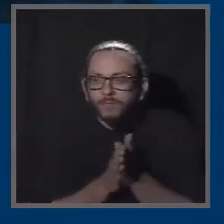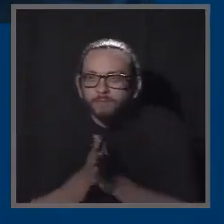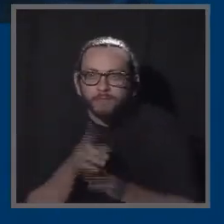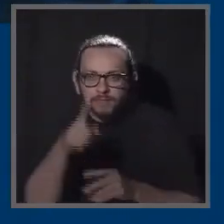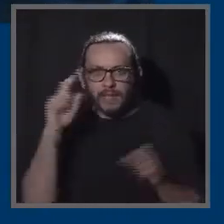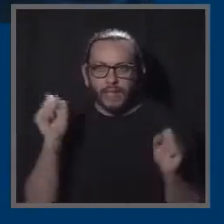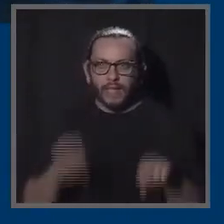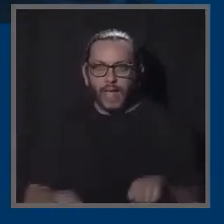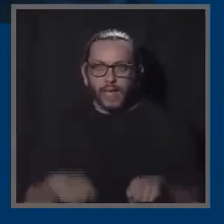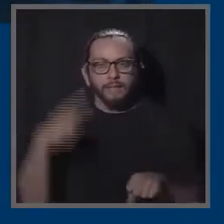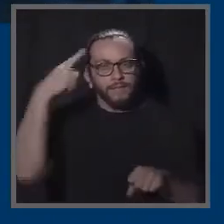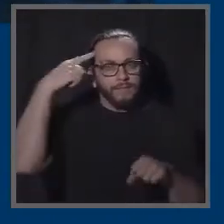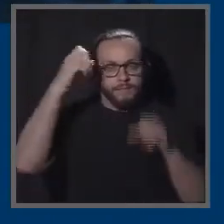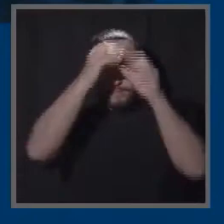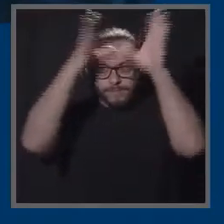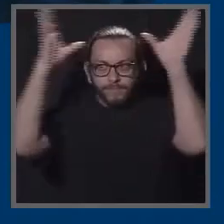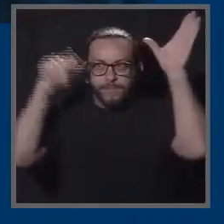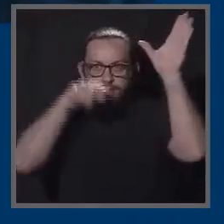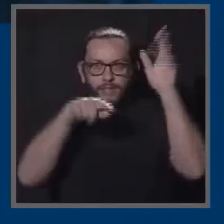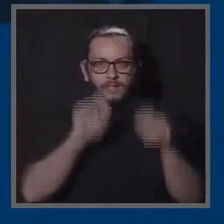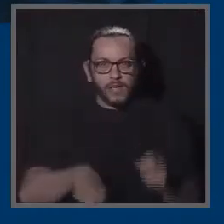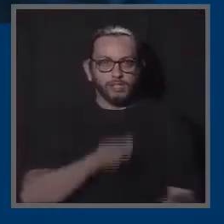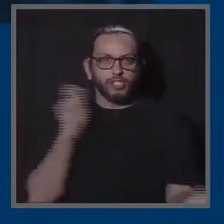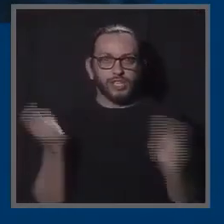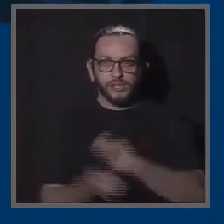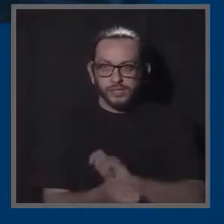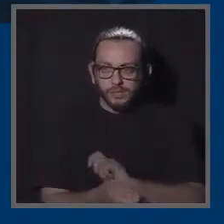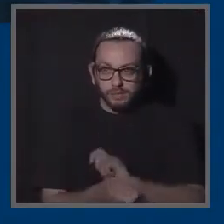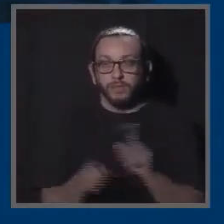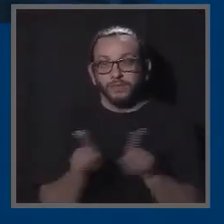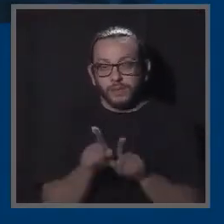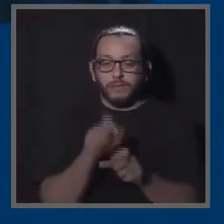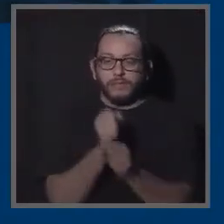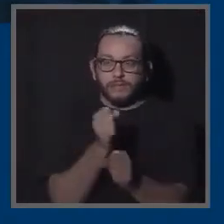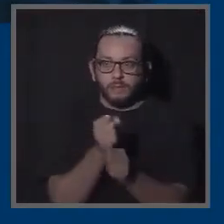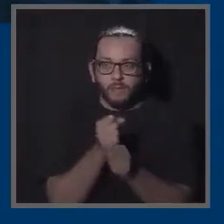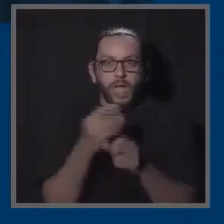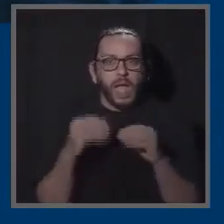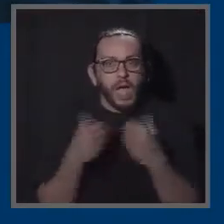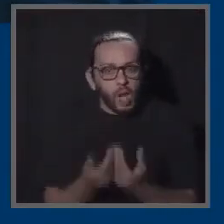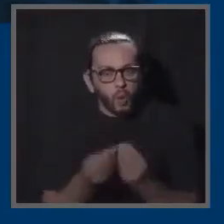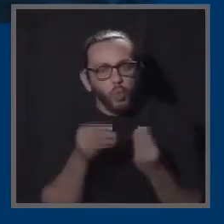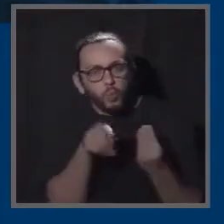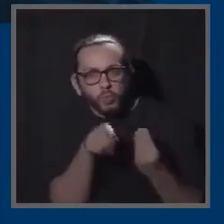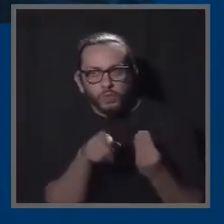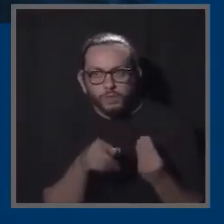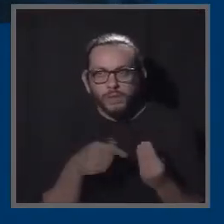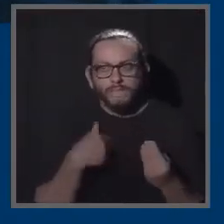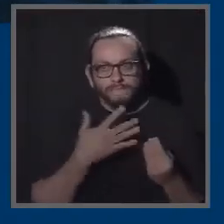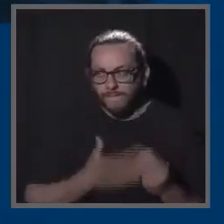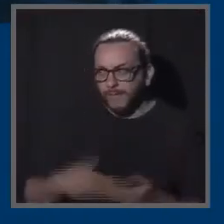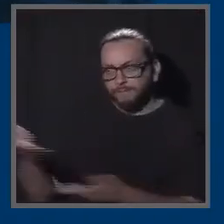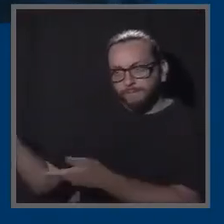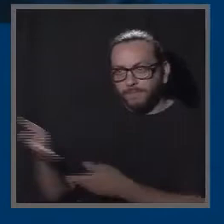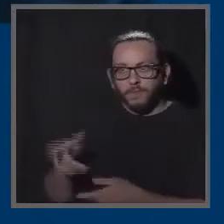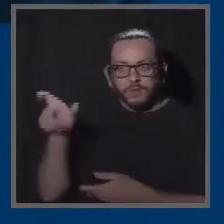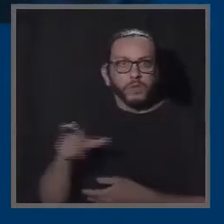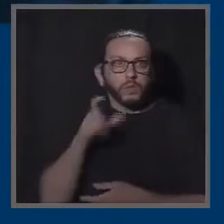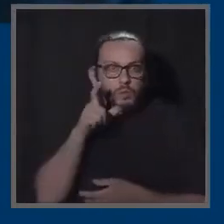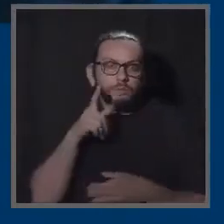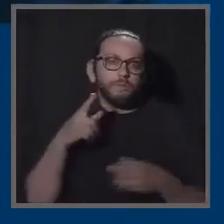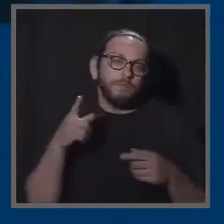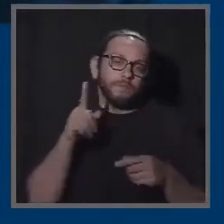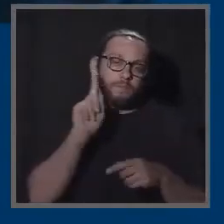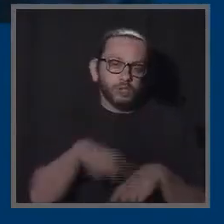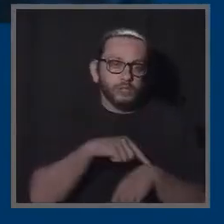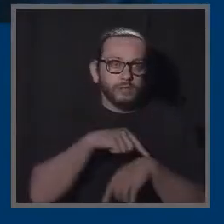concept into your work. And of course, feel free to introduce yourselves in these minutes.